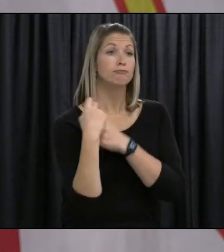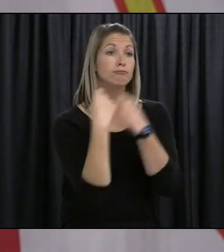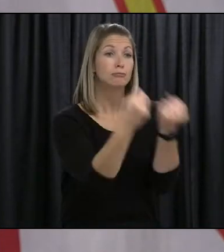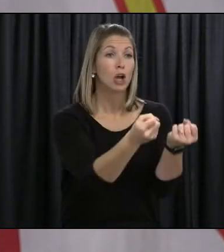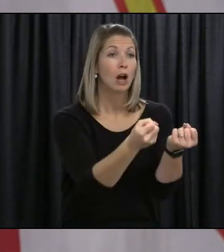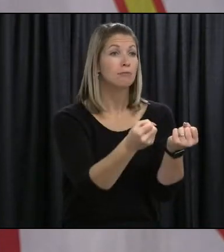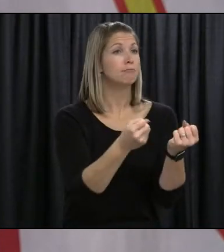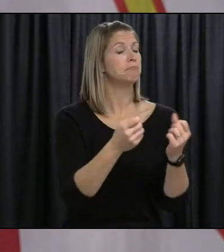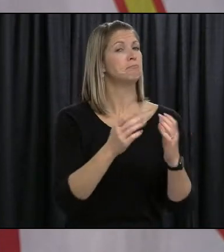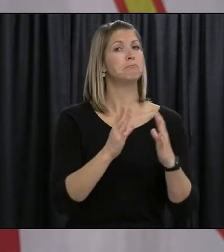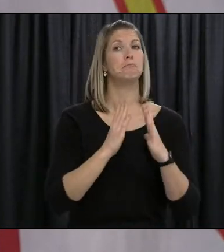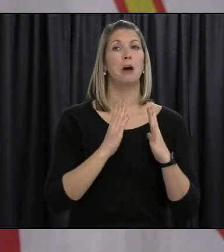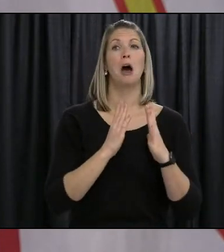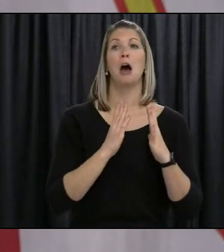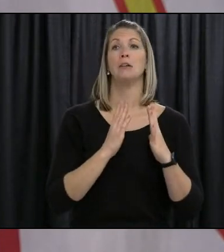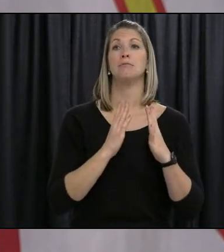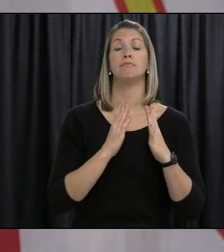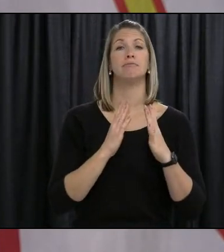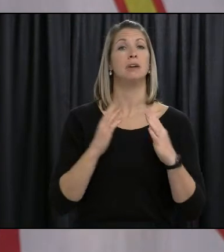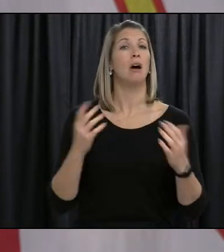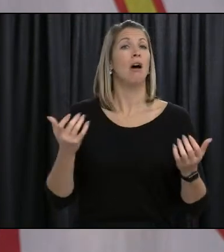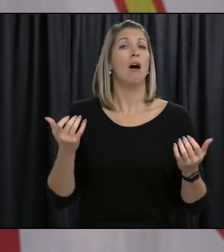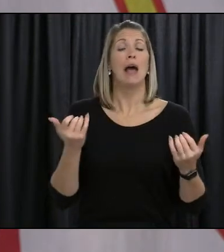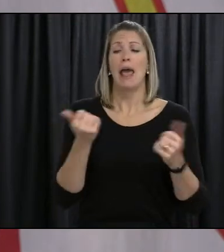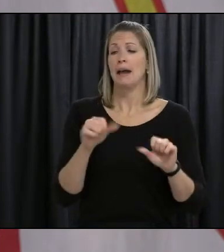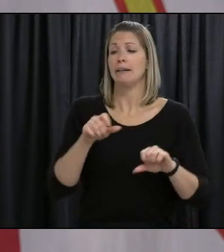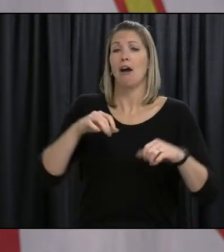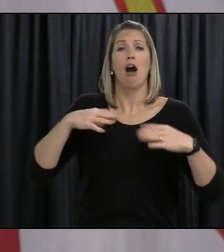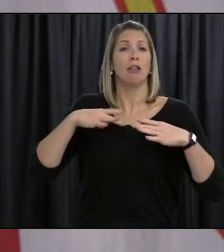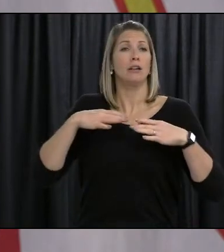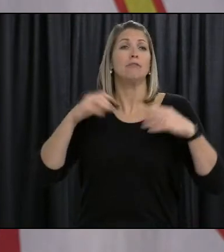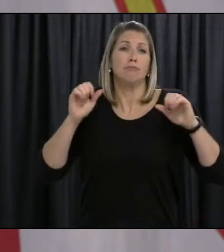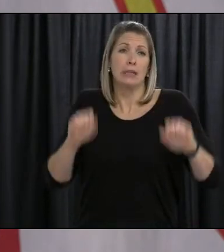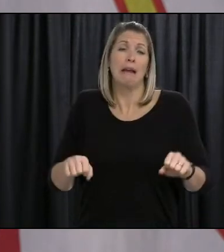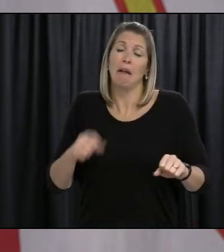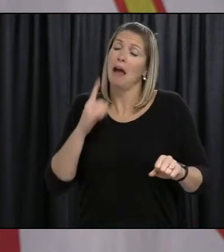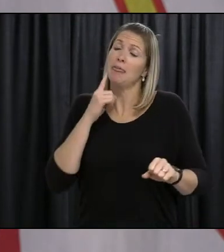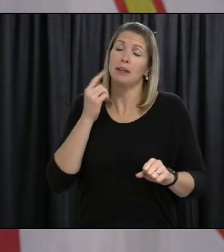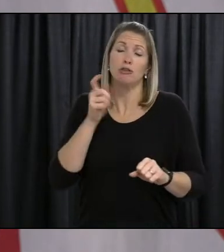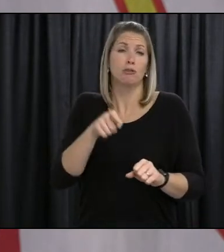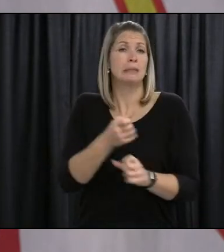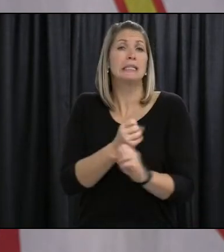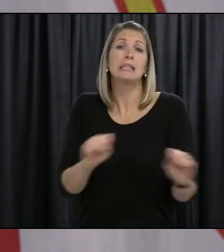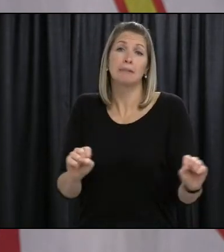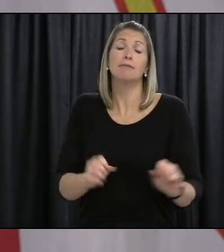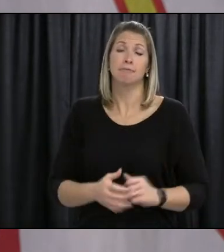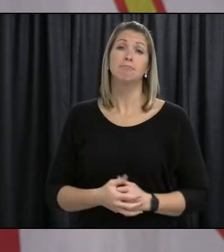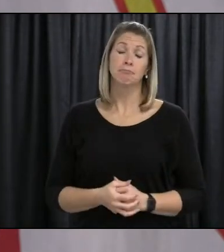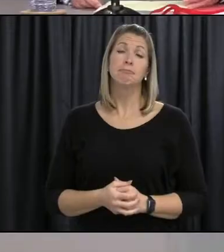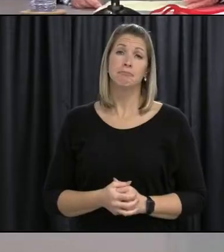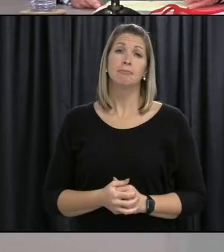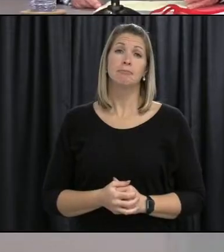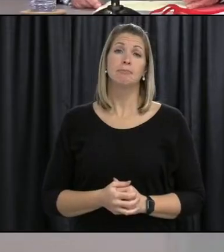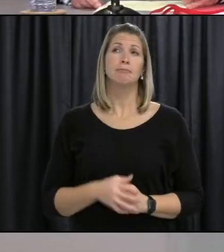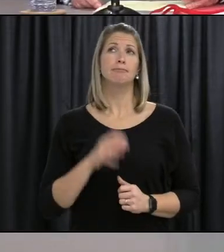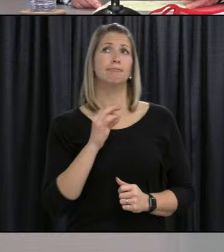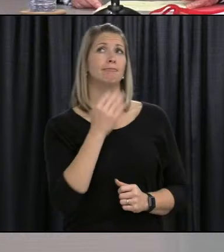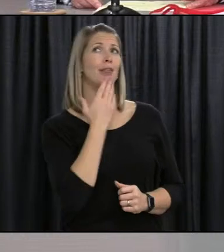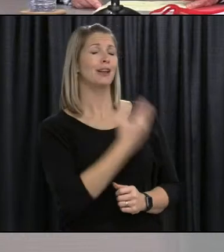as our epidemiology stays the way it is, then that should be a safe thing to do. Thank